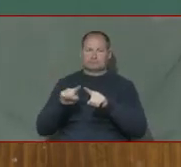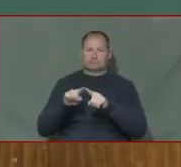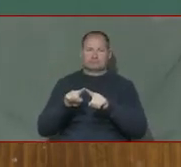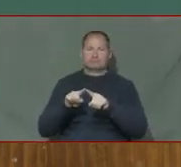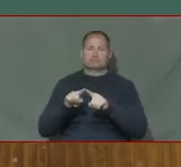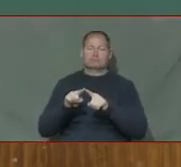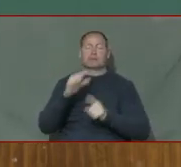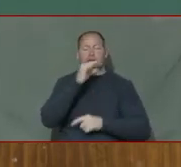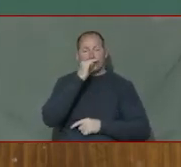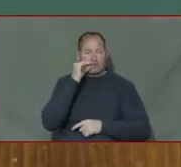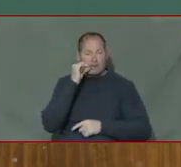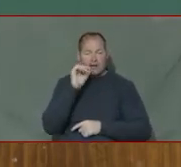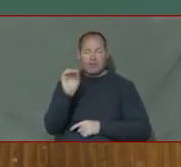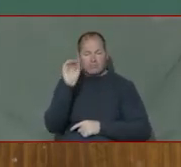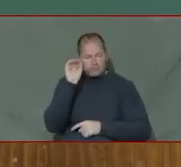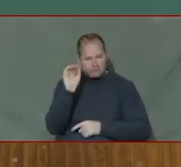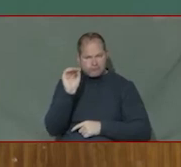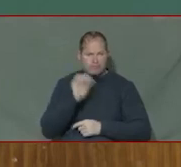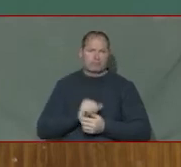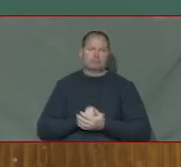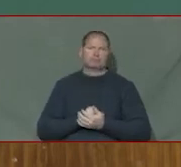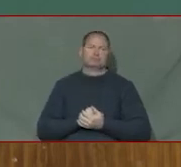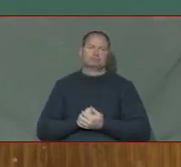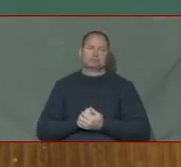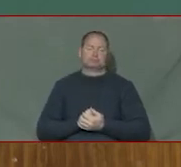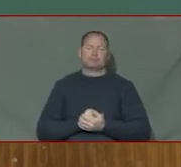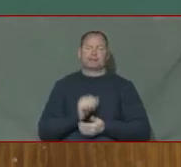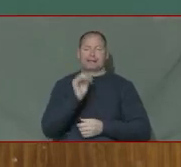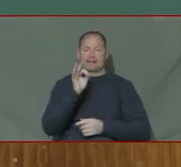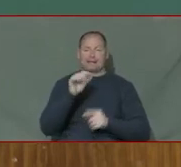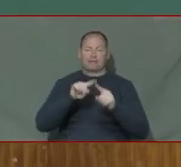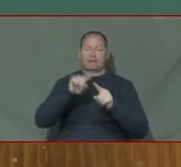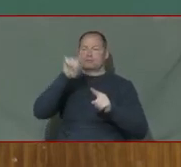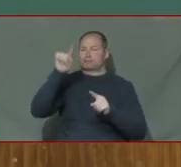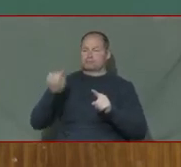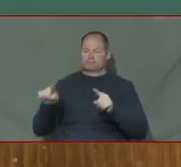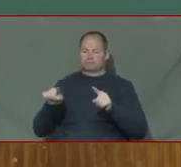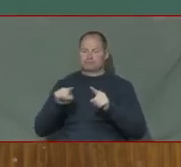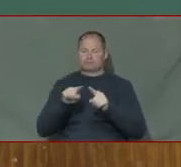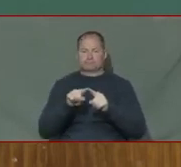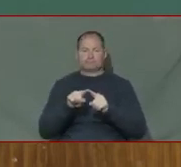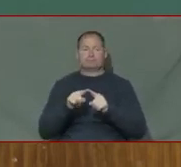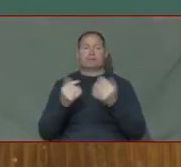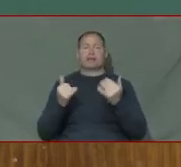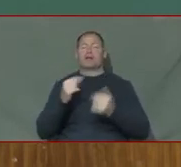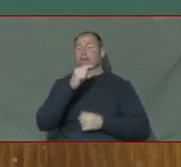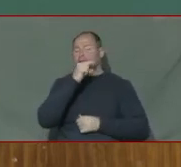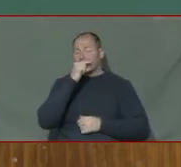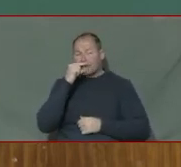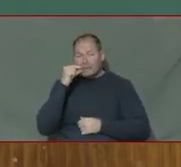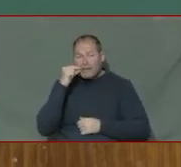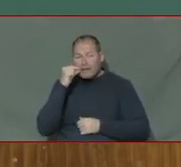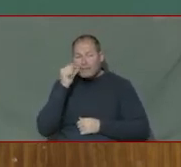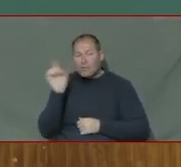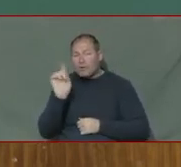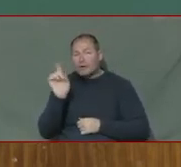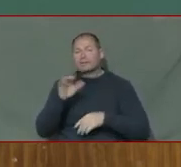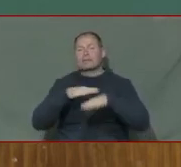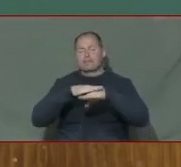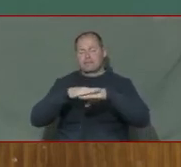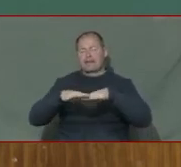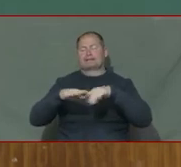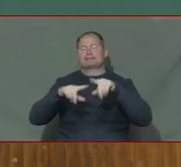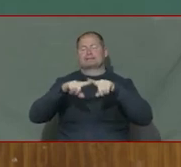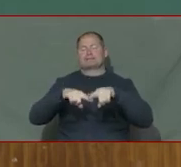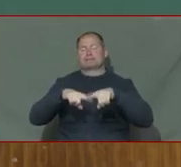triangle, we call it a triangular prism. So we name the right prisms according to the bases. The